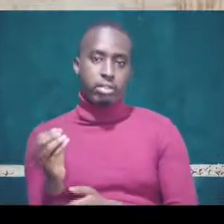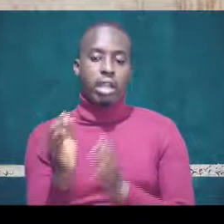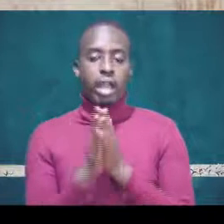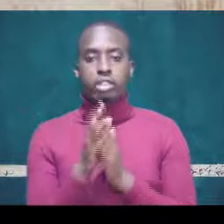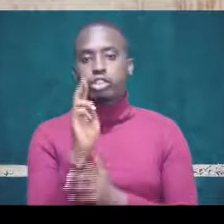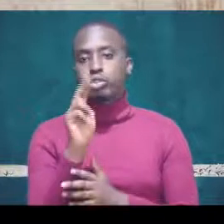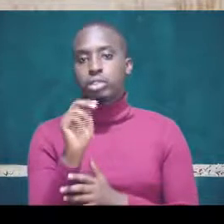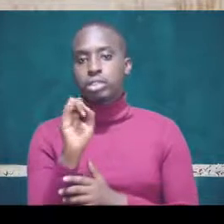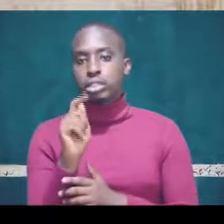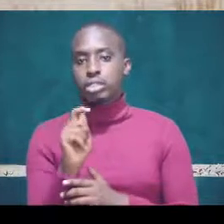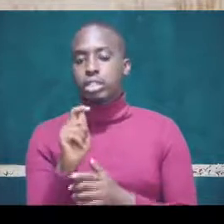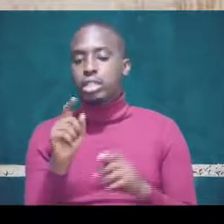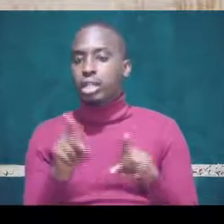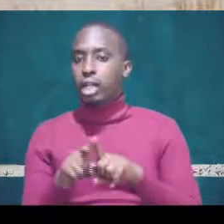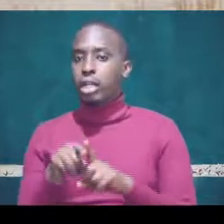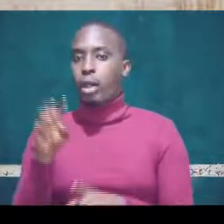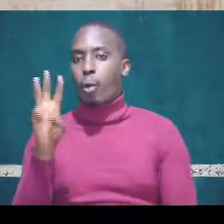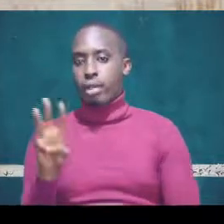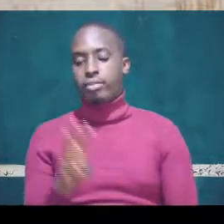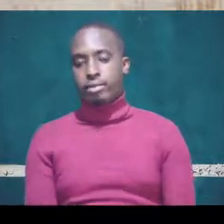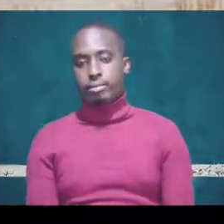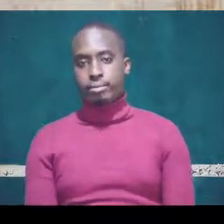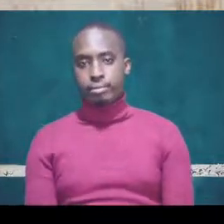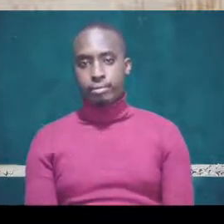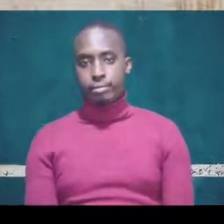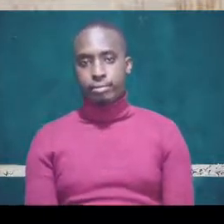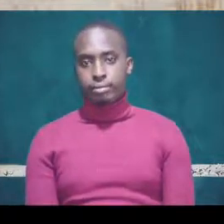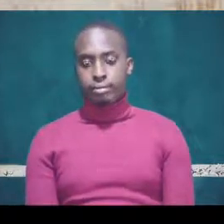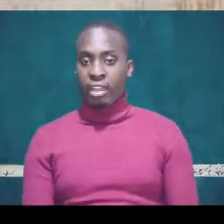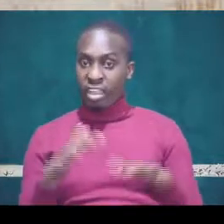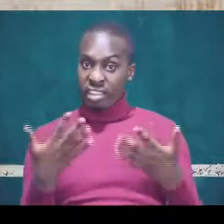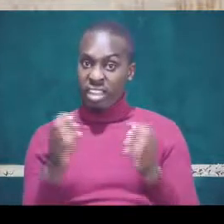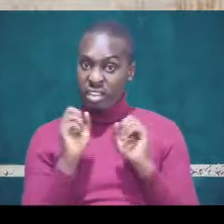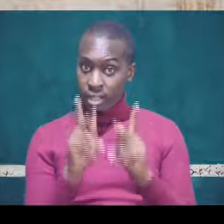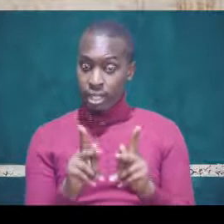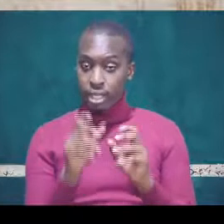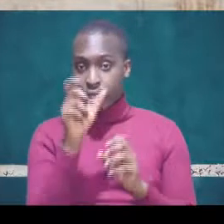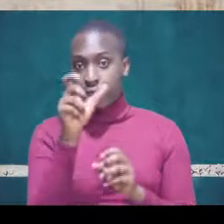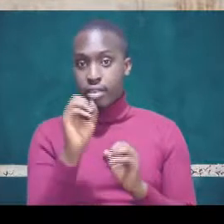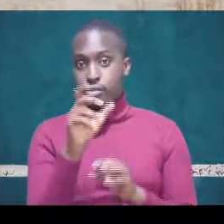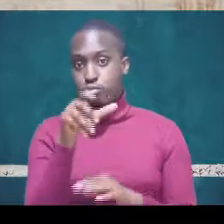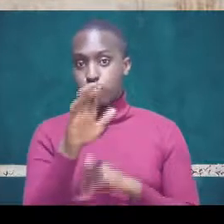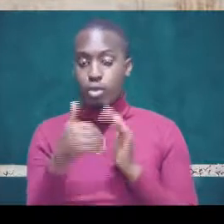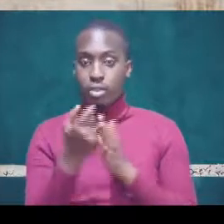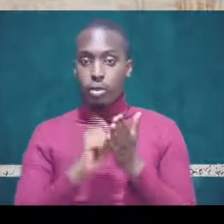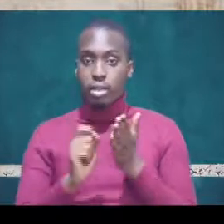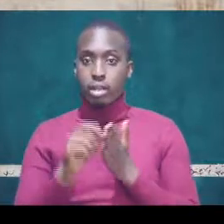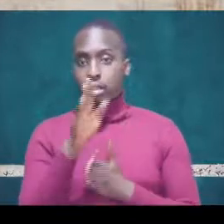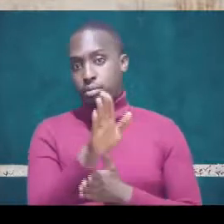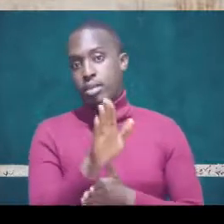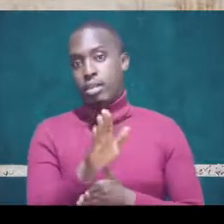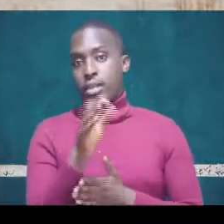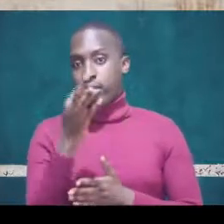unit of power is going to be watts. Is it okay if someone, instead of writing that, someone